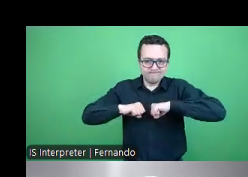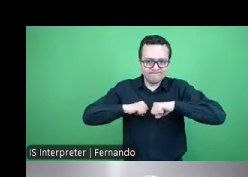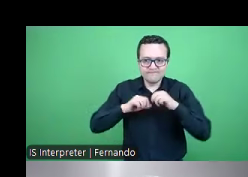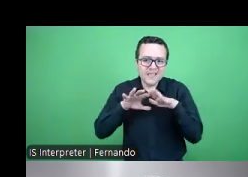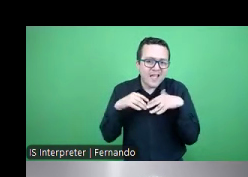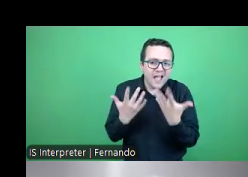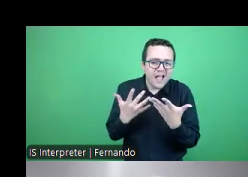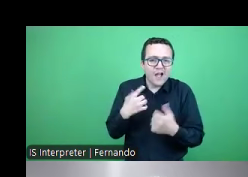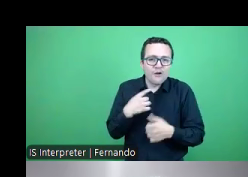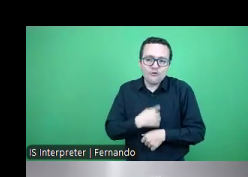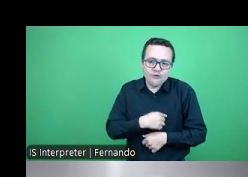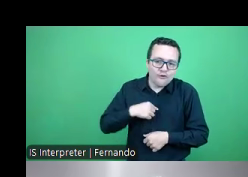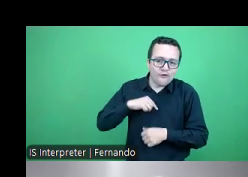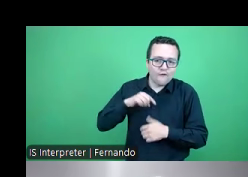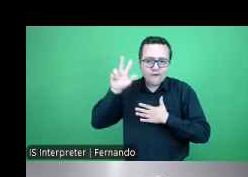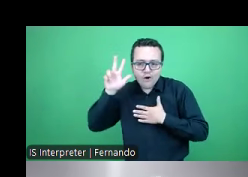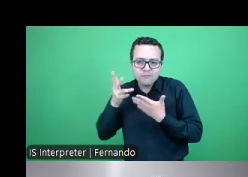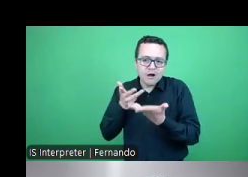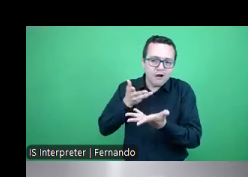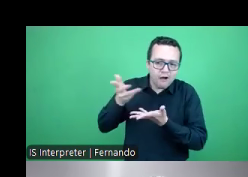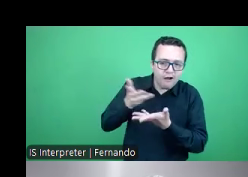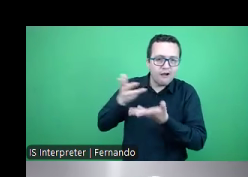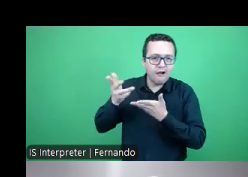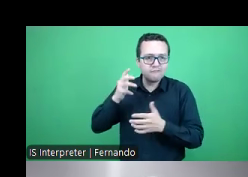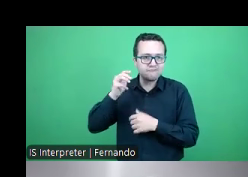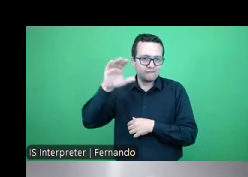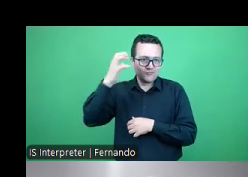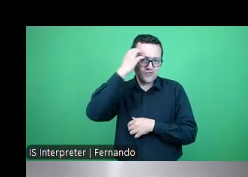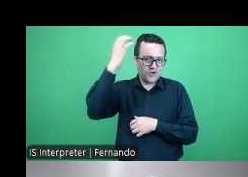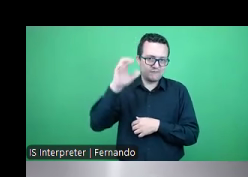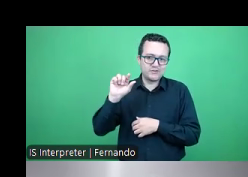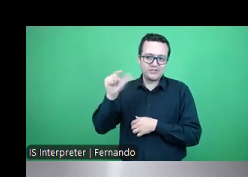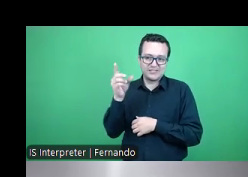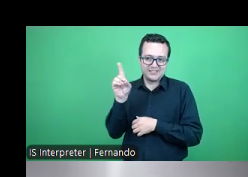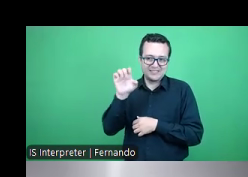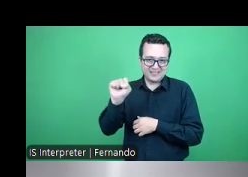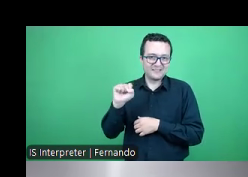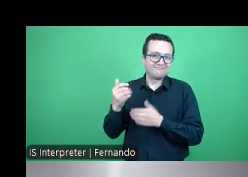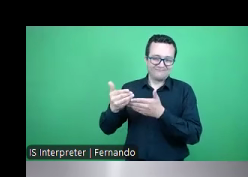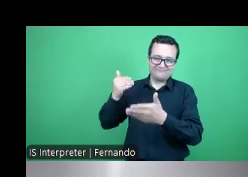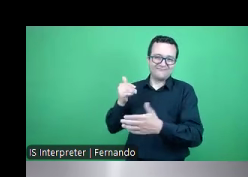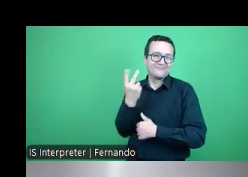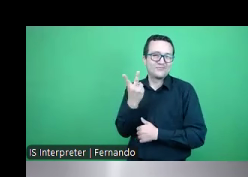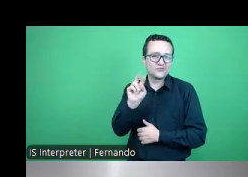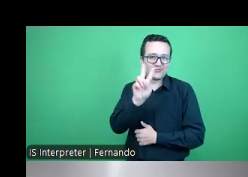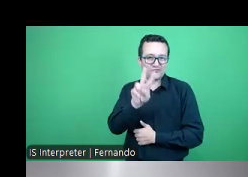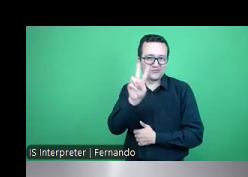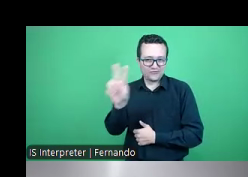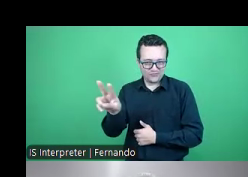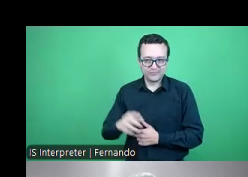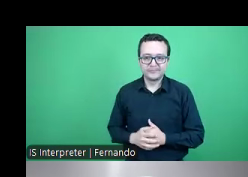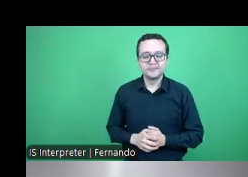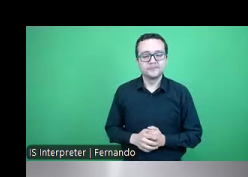the Lanjut. GDS 2022. Next. Ya, bagaimana orang Right. muda melihat